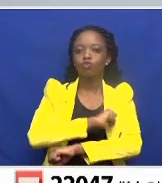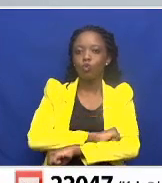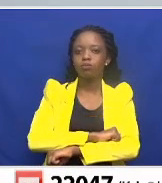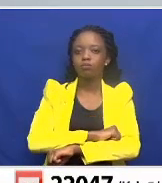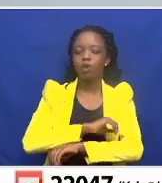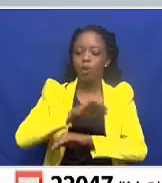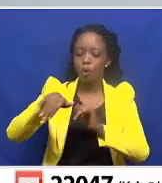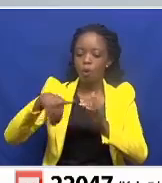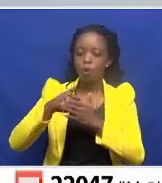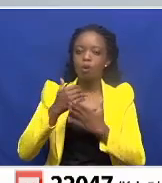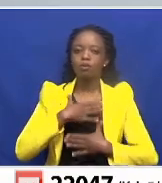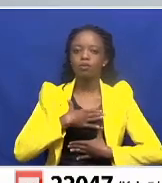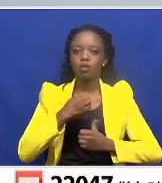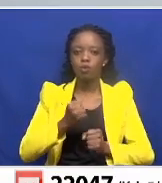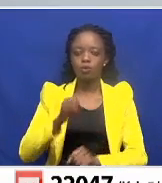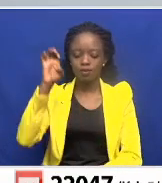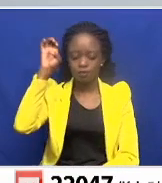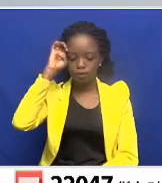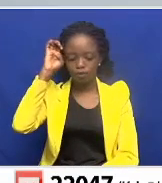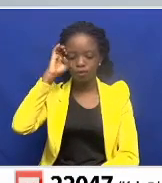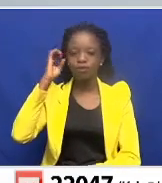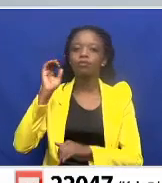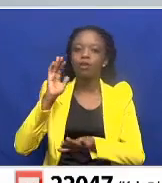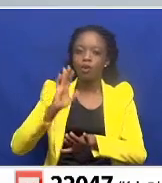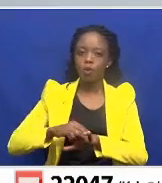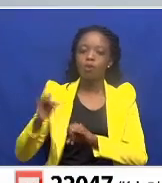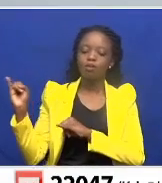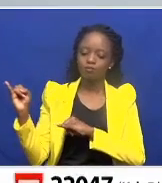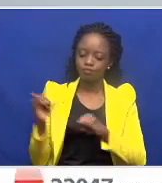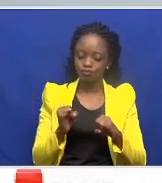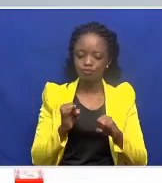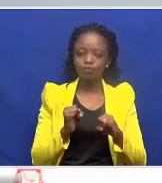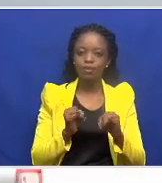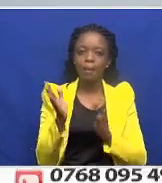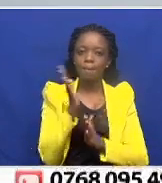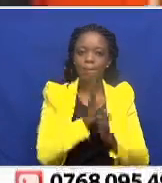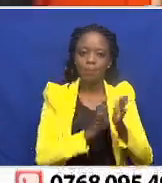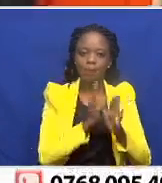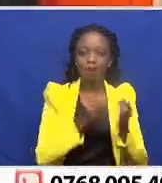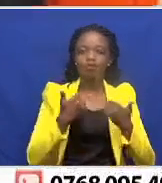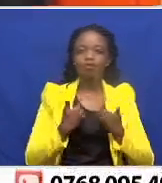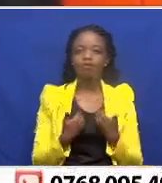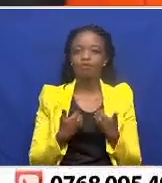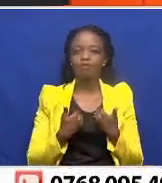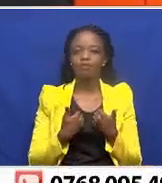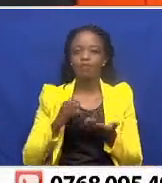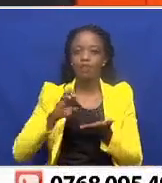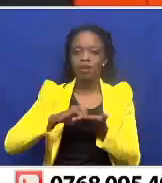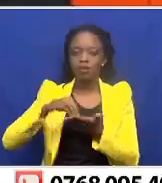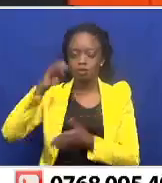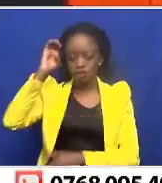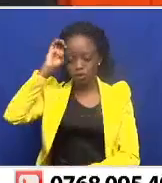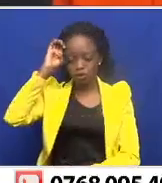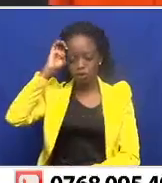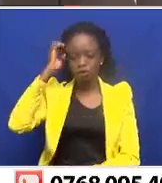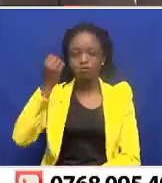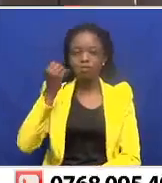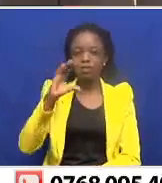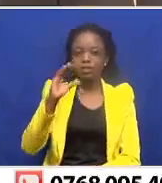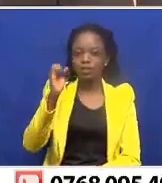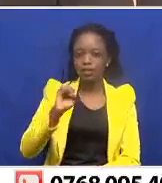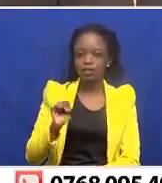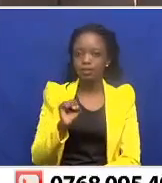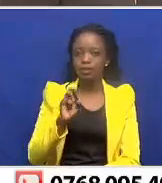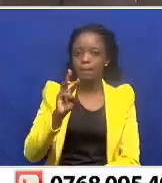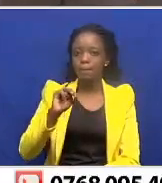All education stakeholders have been invited to deliberate on the modalities put in place. Education theorist Professor George Magoha